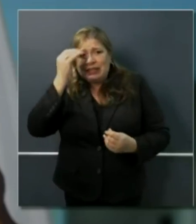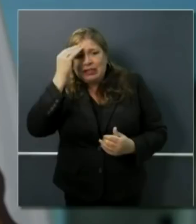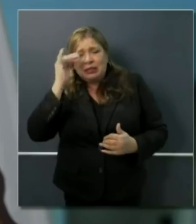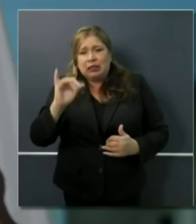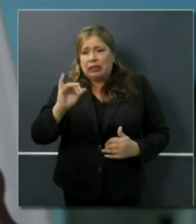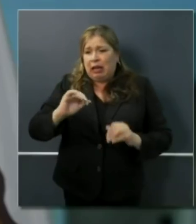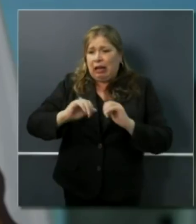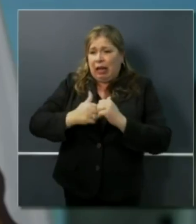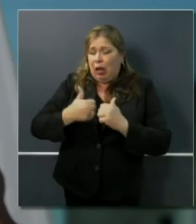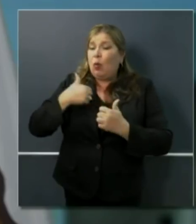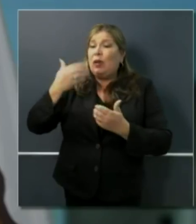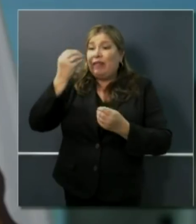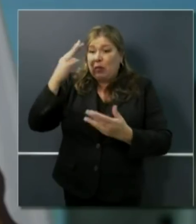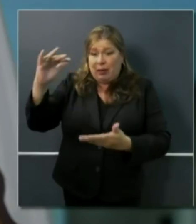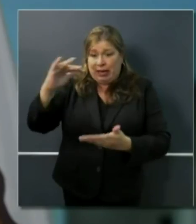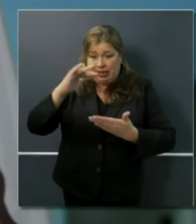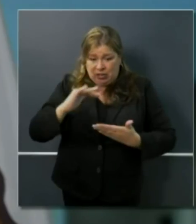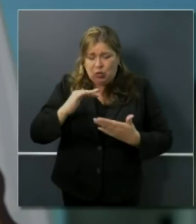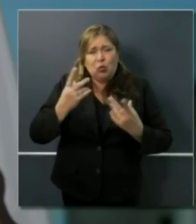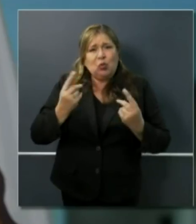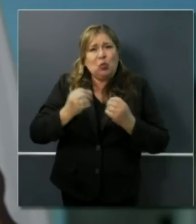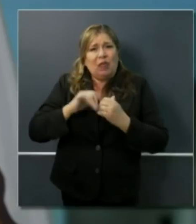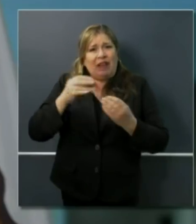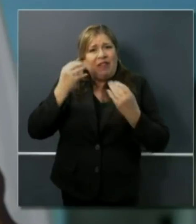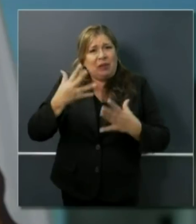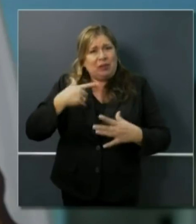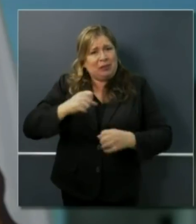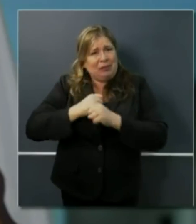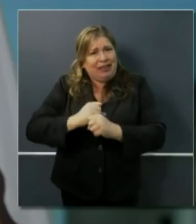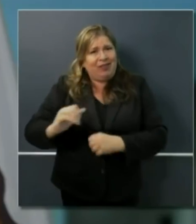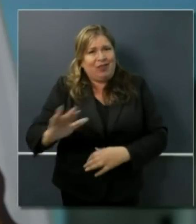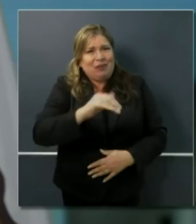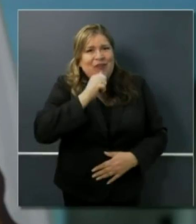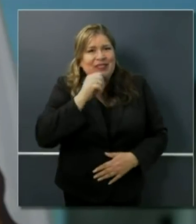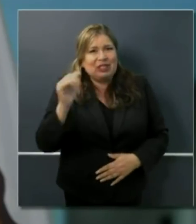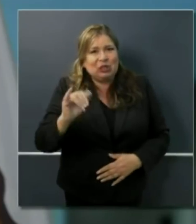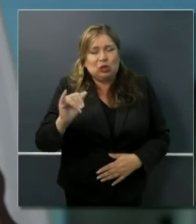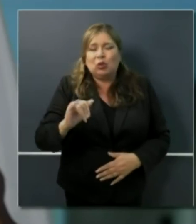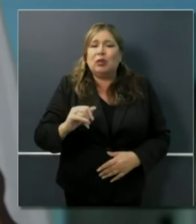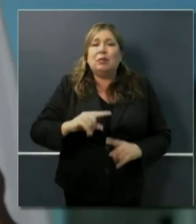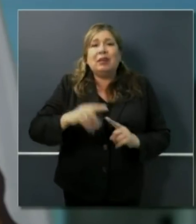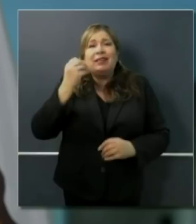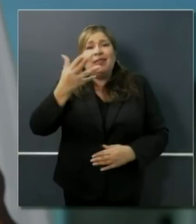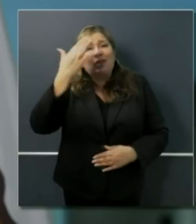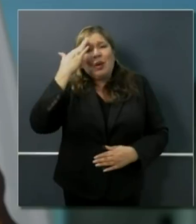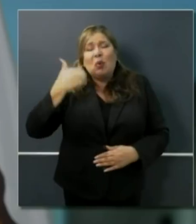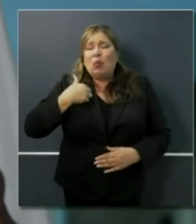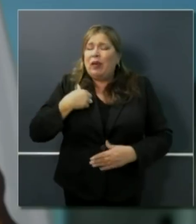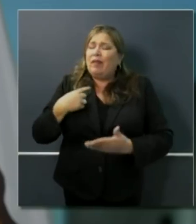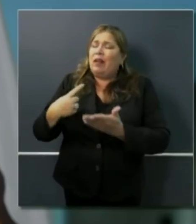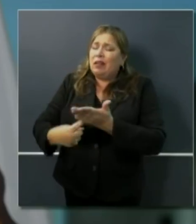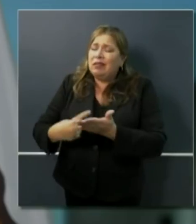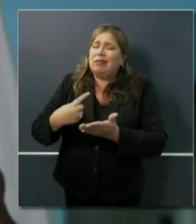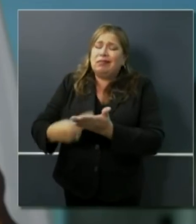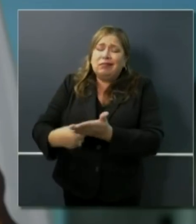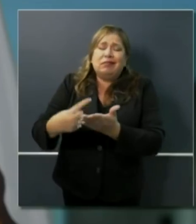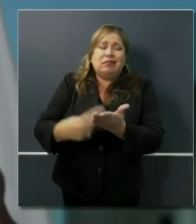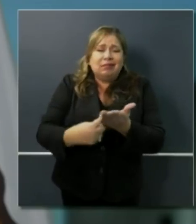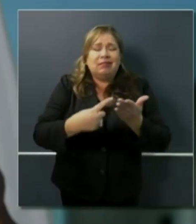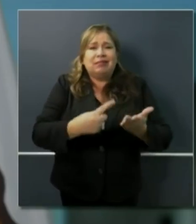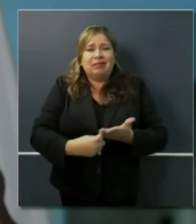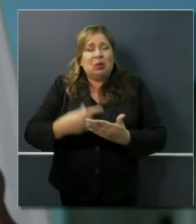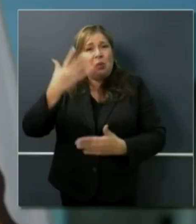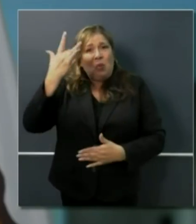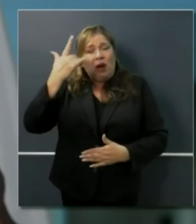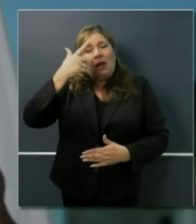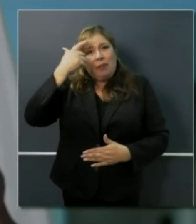we process information. But these are the conversations we've been having the last few weeks as we saw that curve begin to bend because of